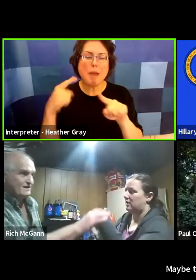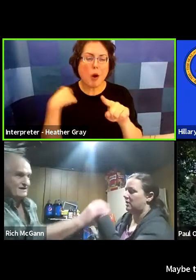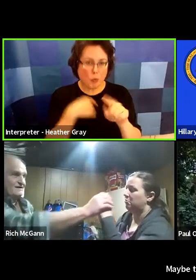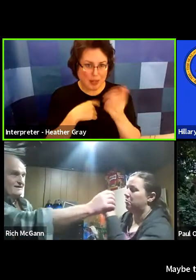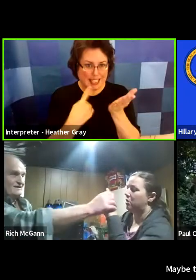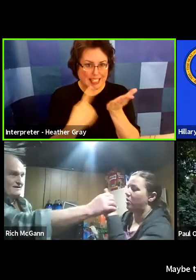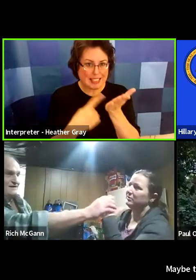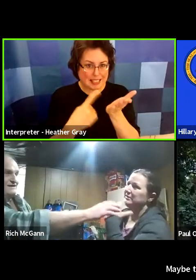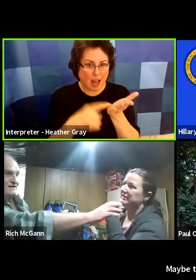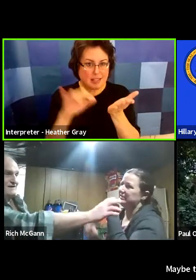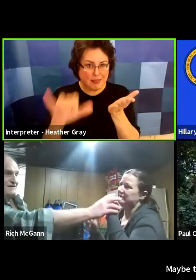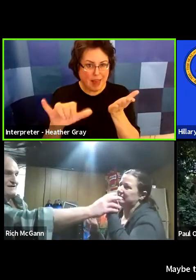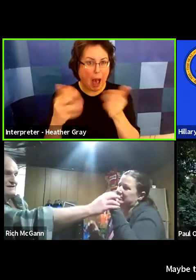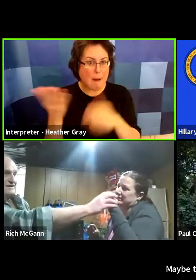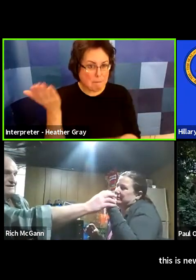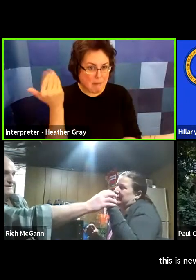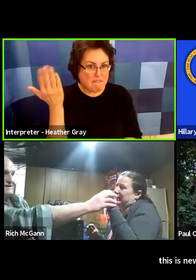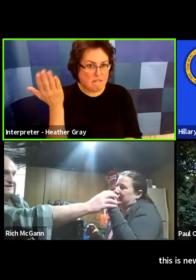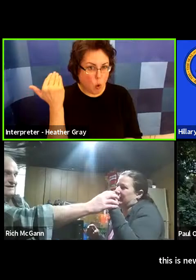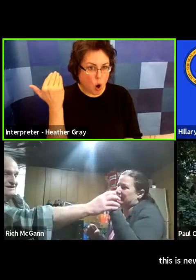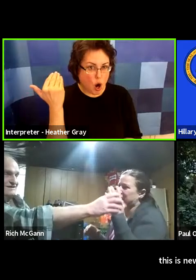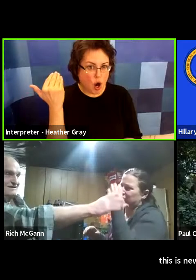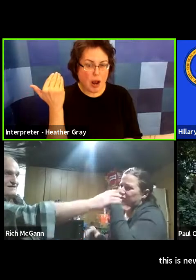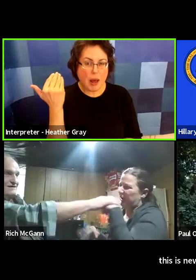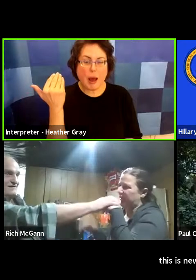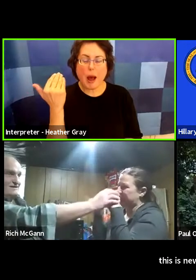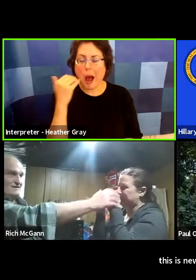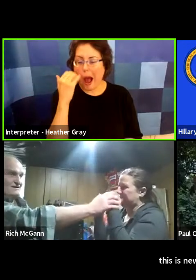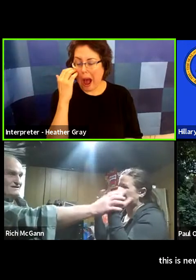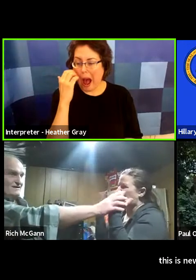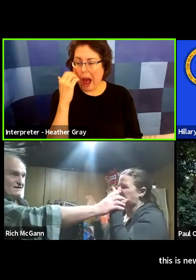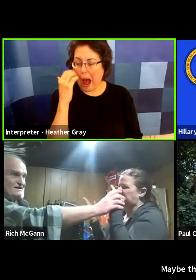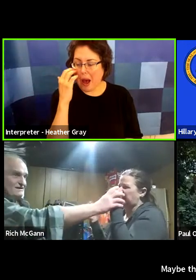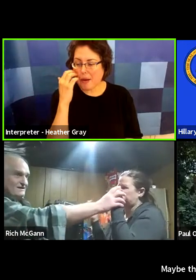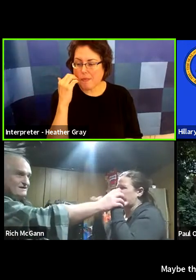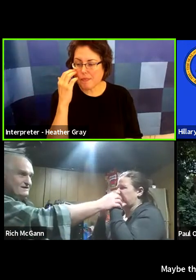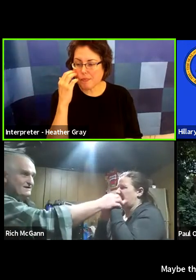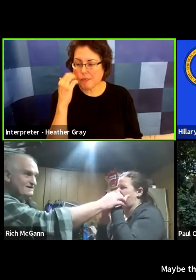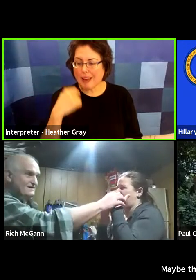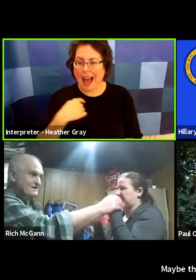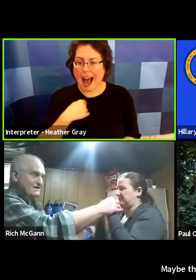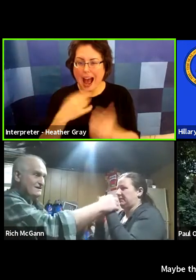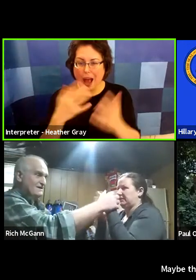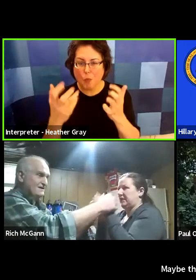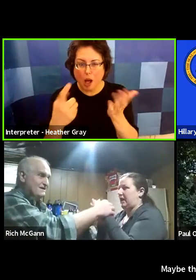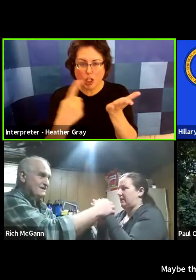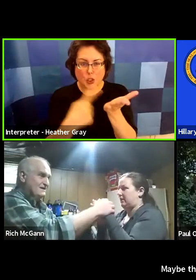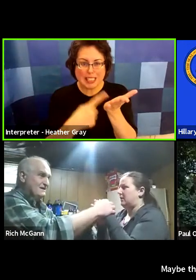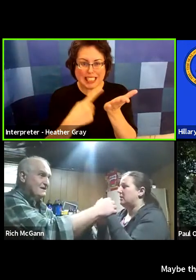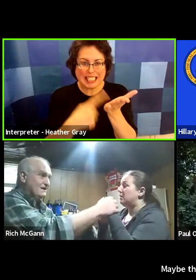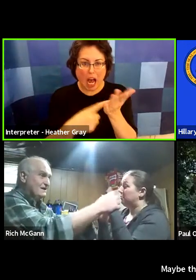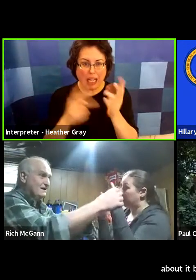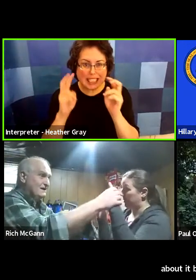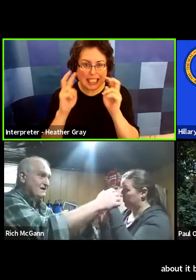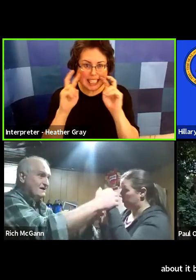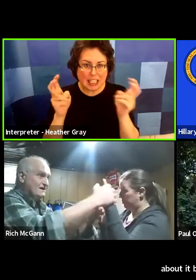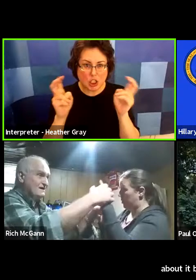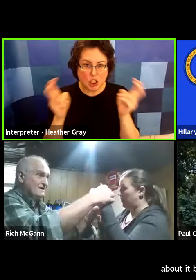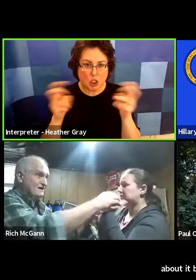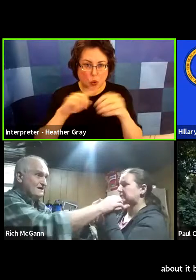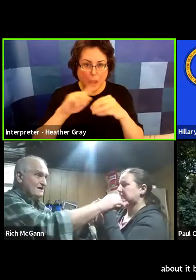Yeah. I wanted to raise the issue of